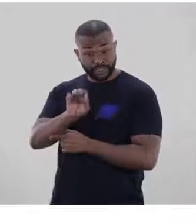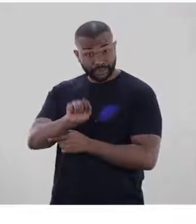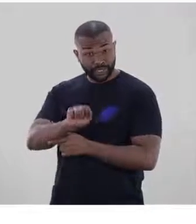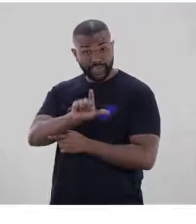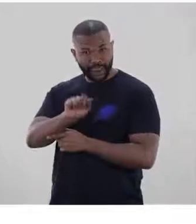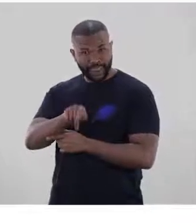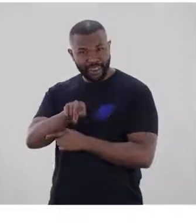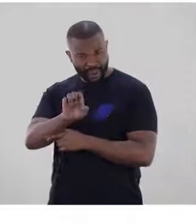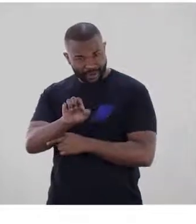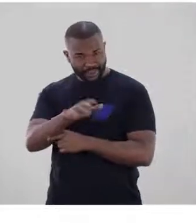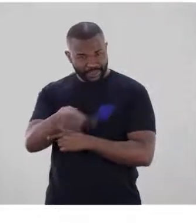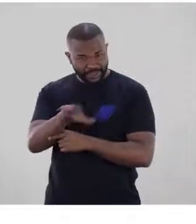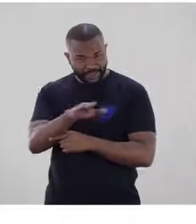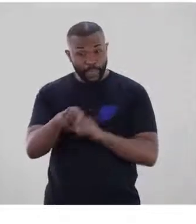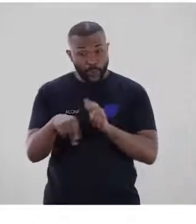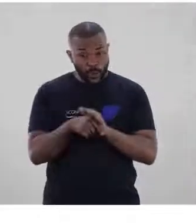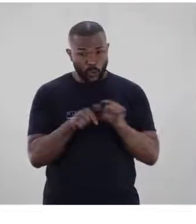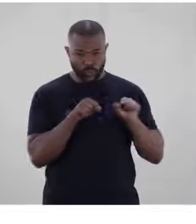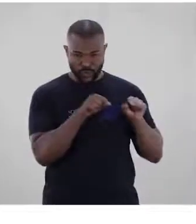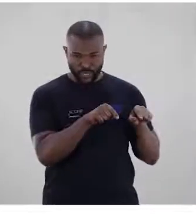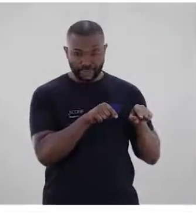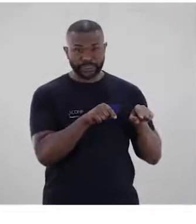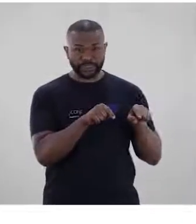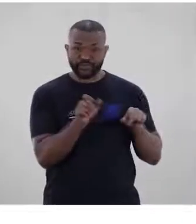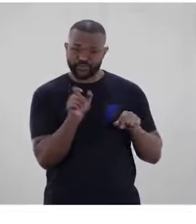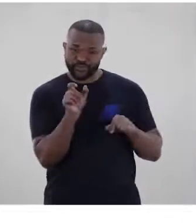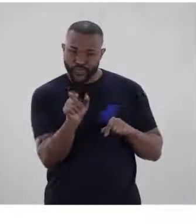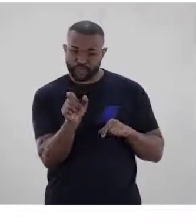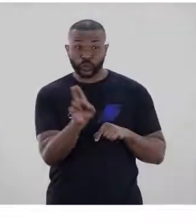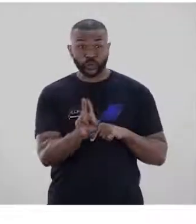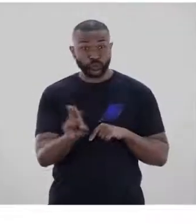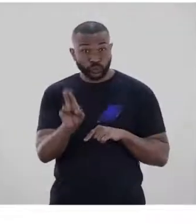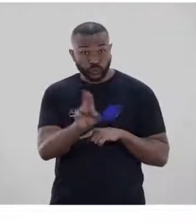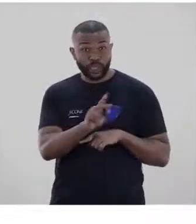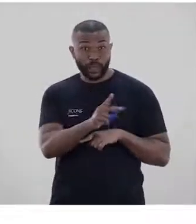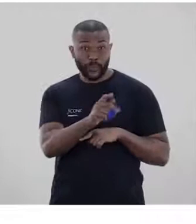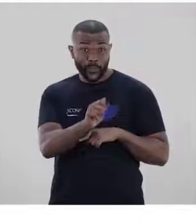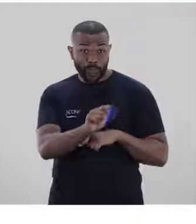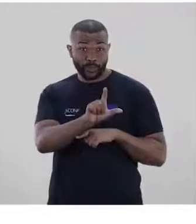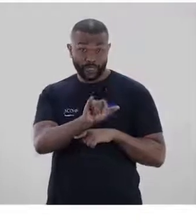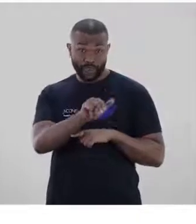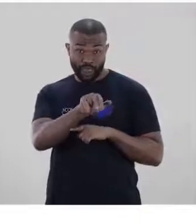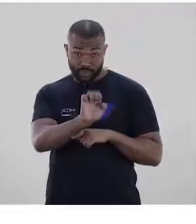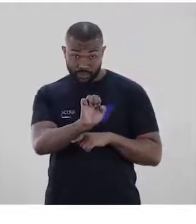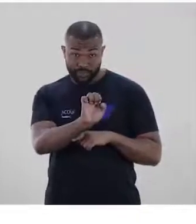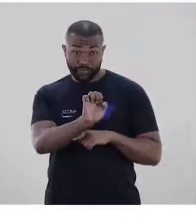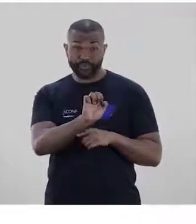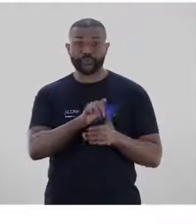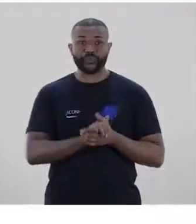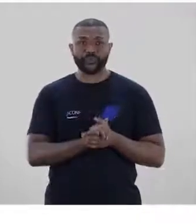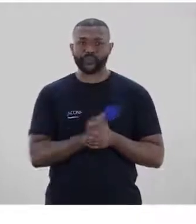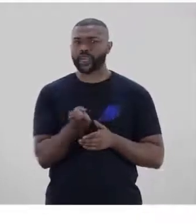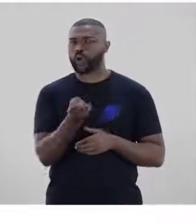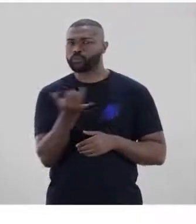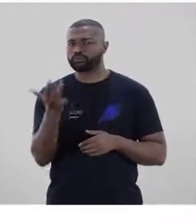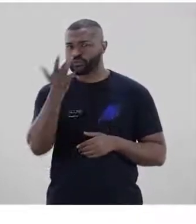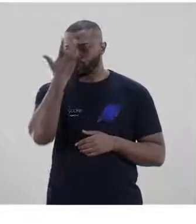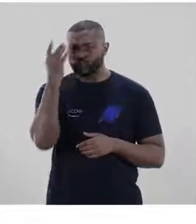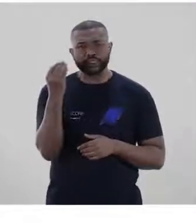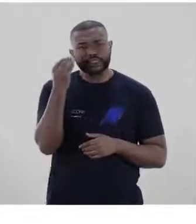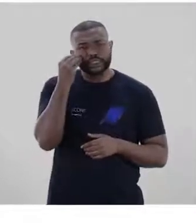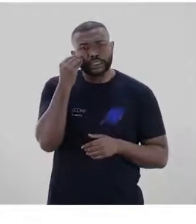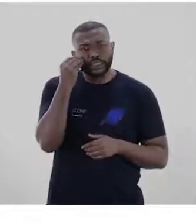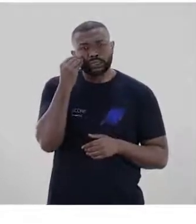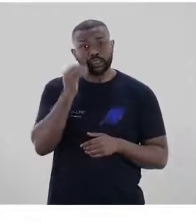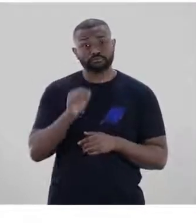data warehouse has been around the pipelines. You hear, again, another word that you hear a lot in the past paradigm, pipelines. So they have the